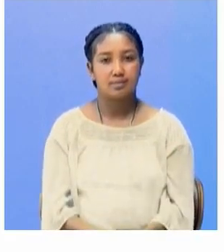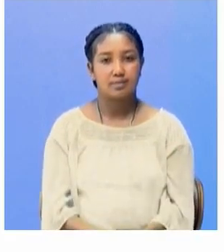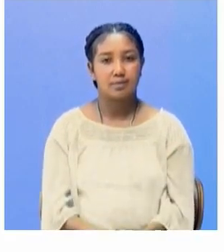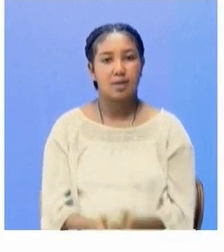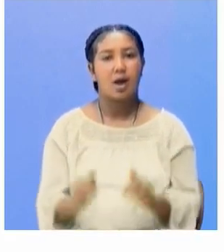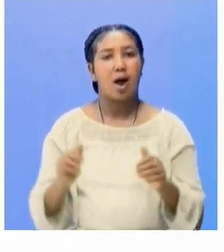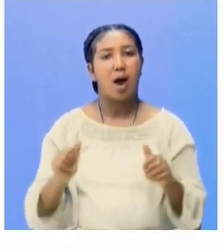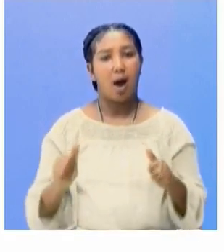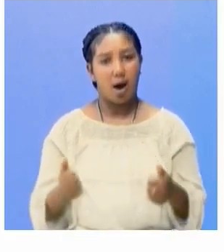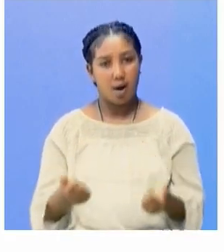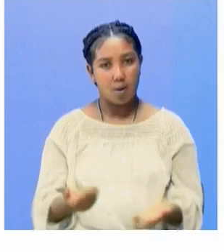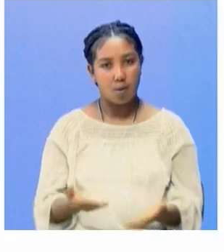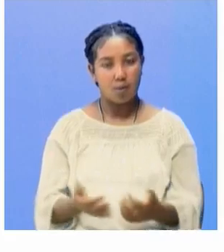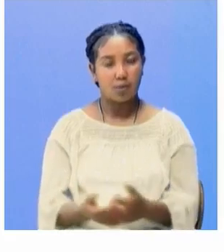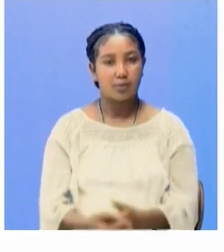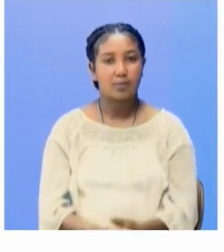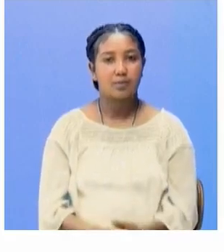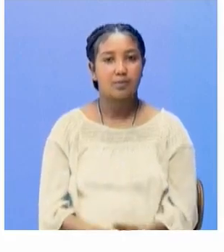how,